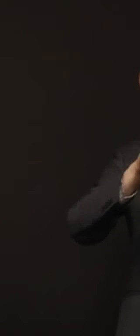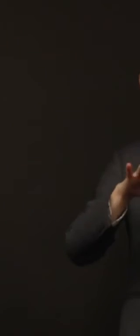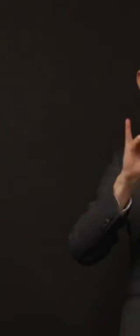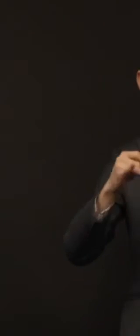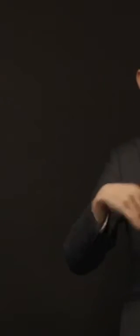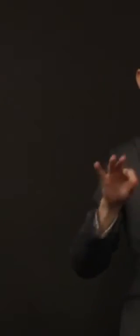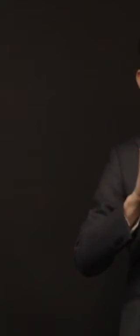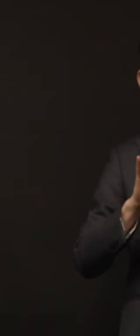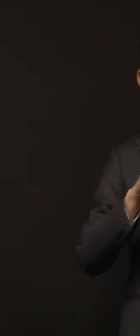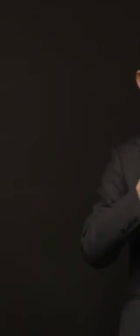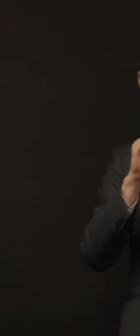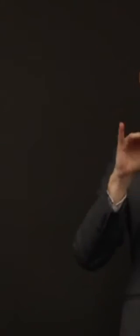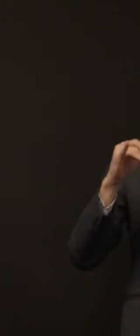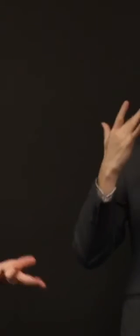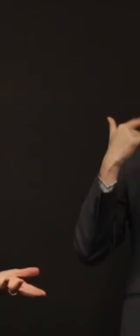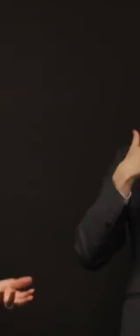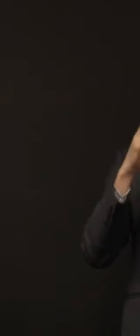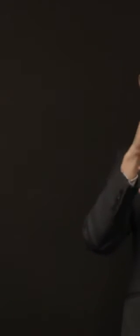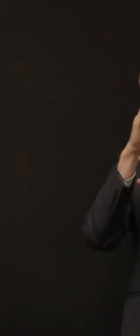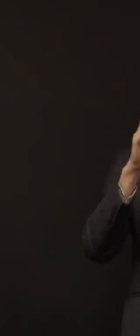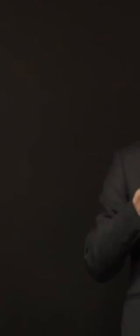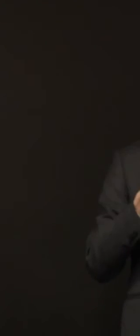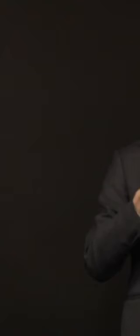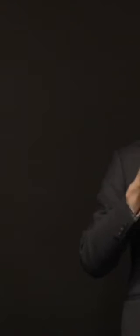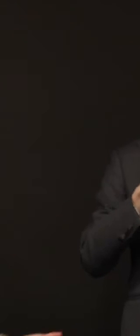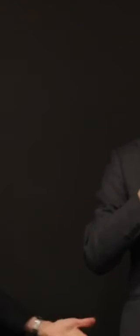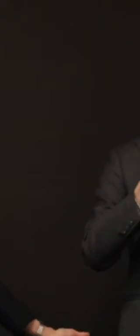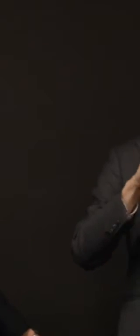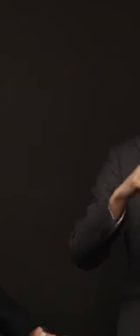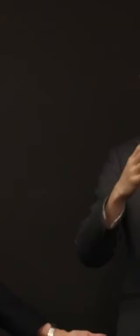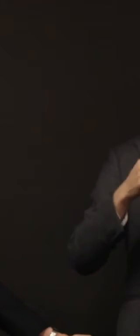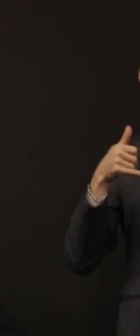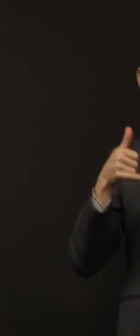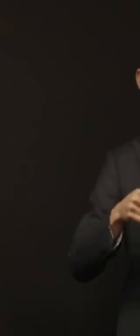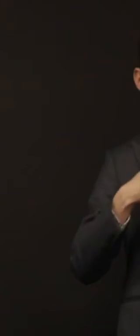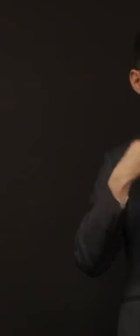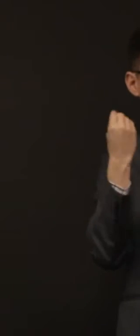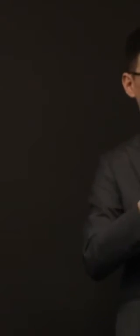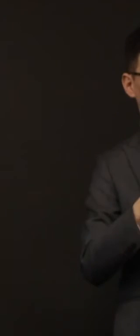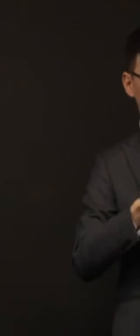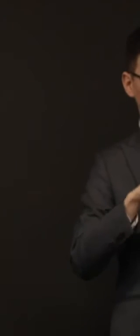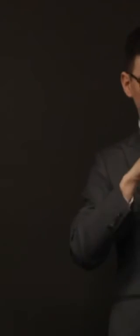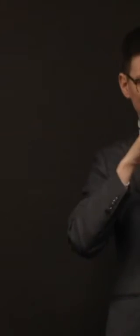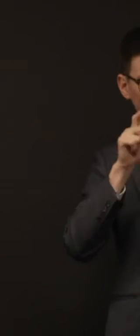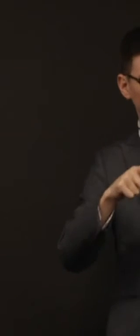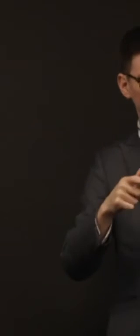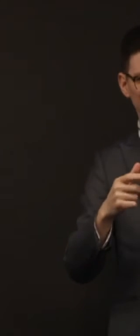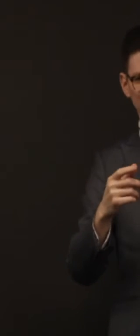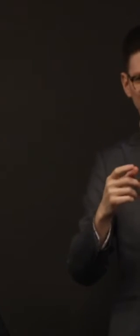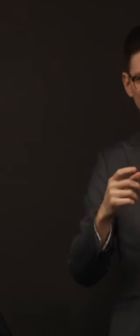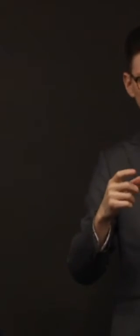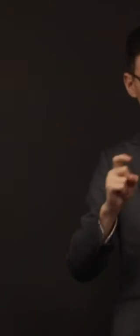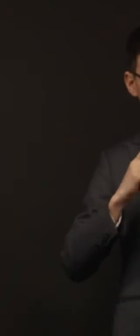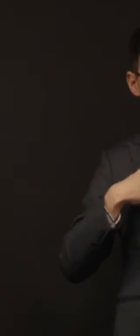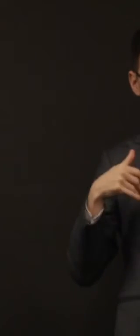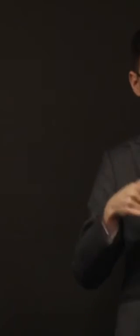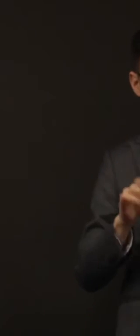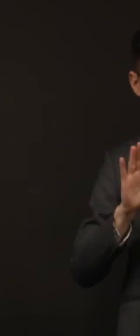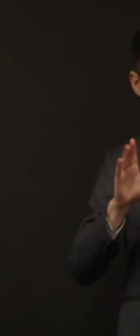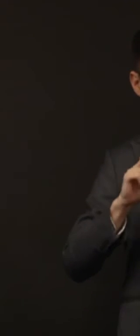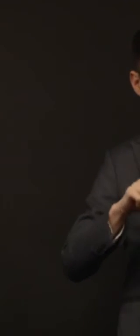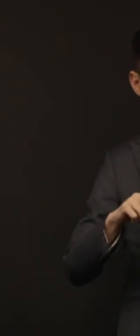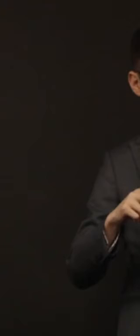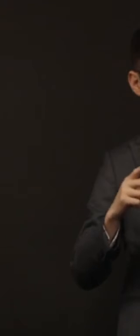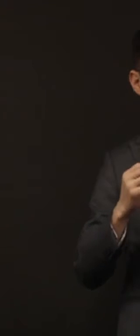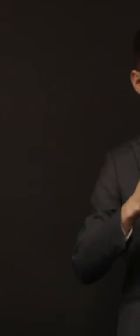that's why I am incredibly honored, Jennifer, to receive this award. I told Jennifer, I said, you didn't need to give me an award in order to get